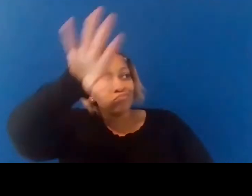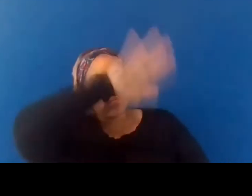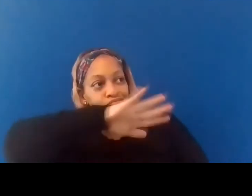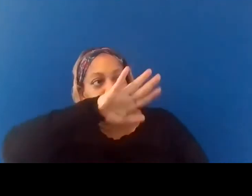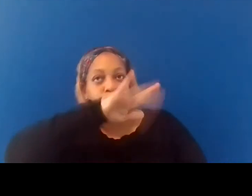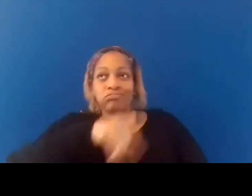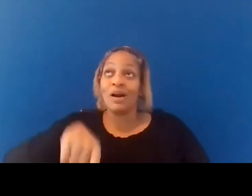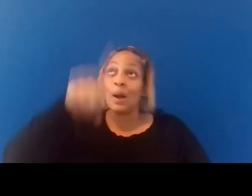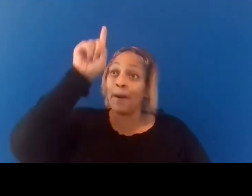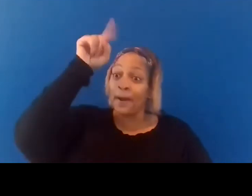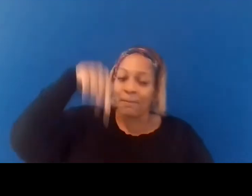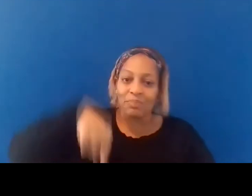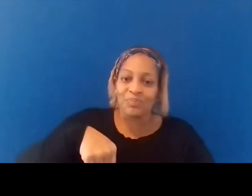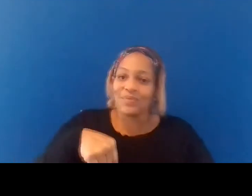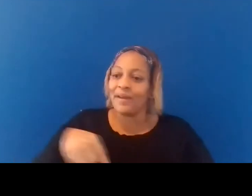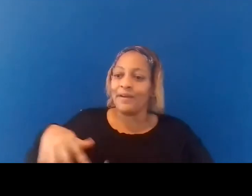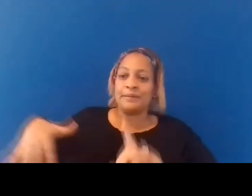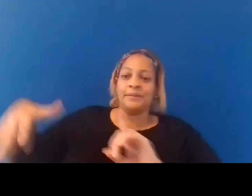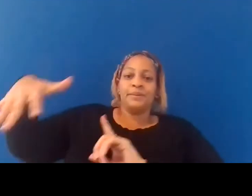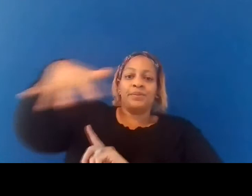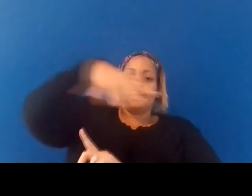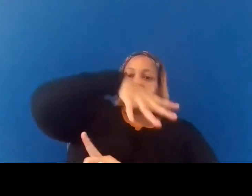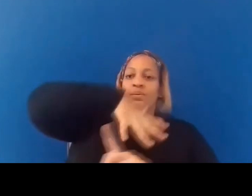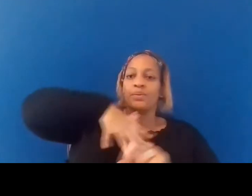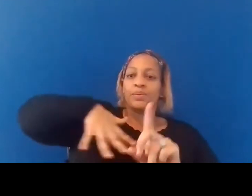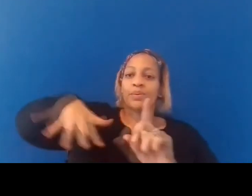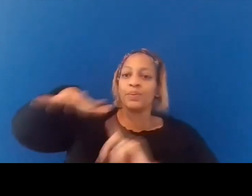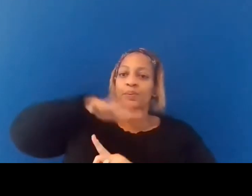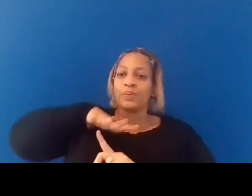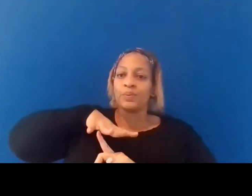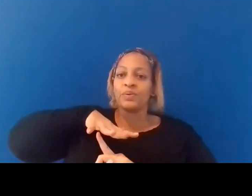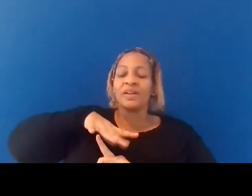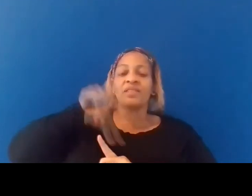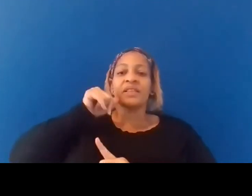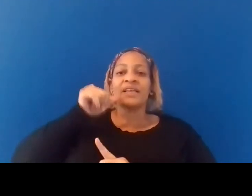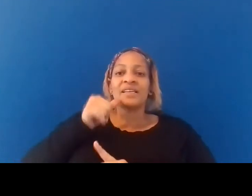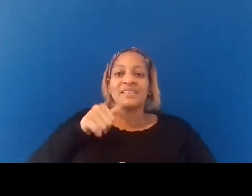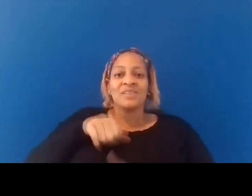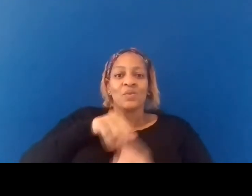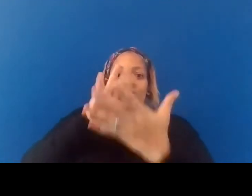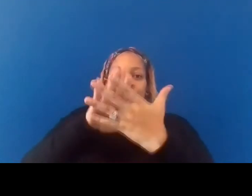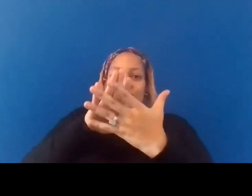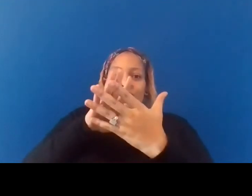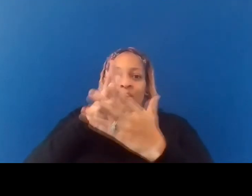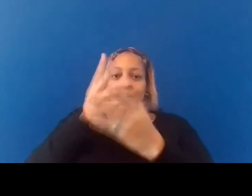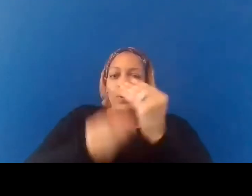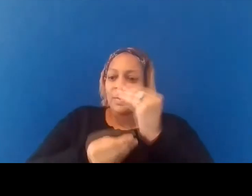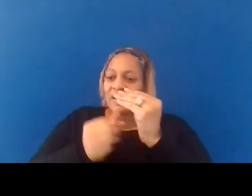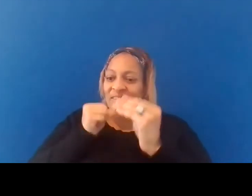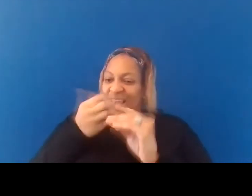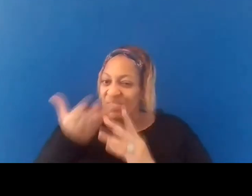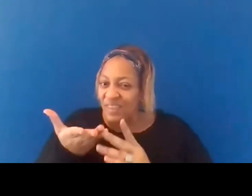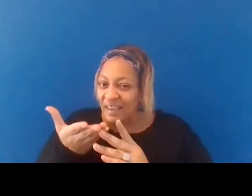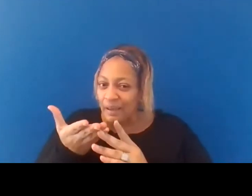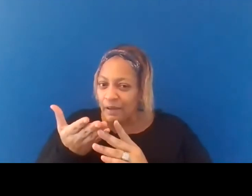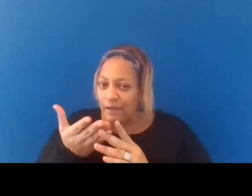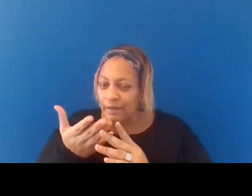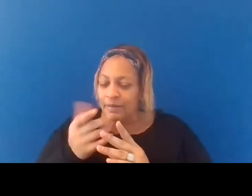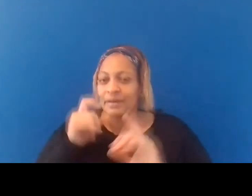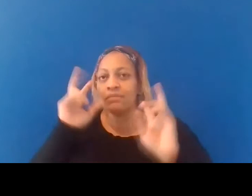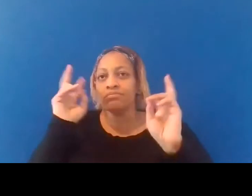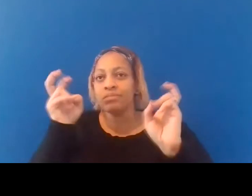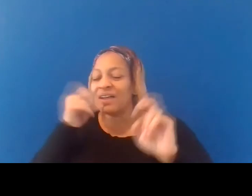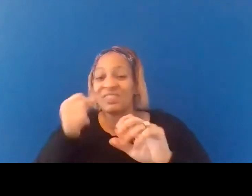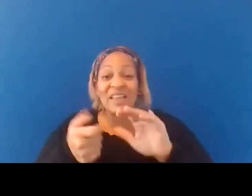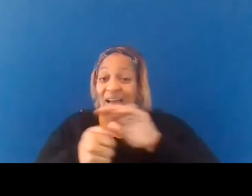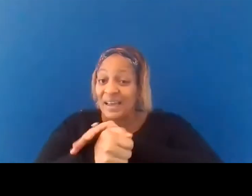above and below. It is all that is. There is an invisible presence, and it's really not hidden technically, but we are